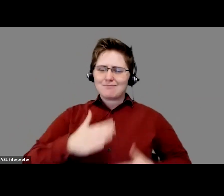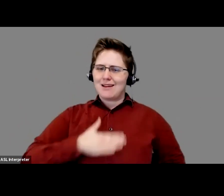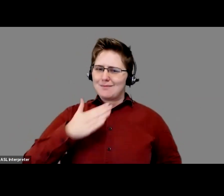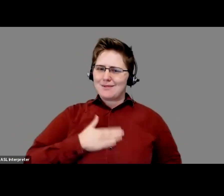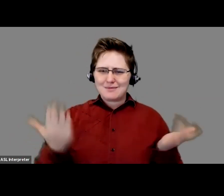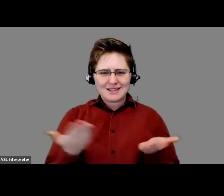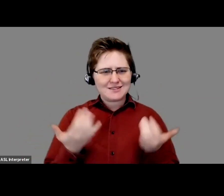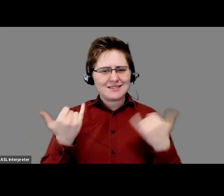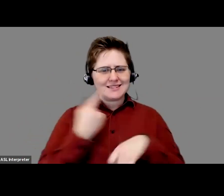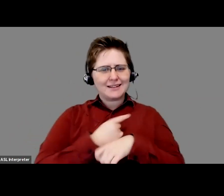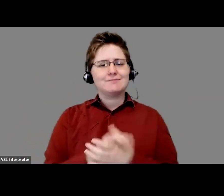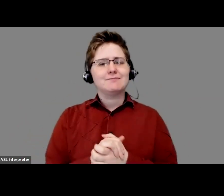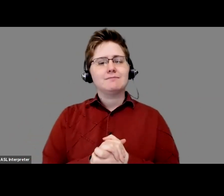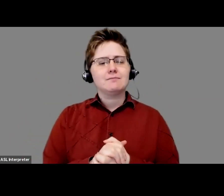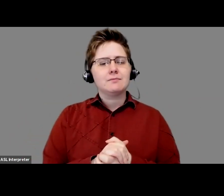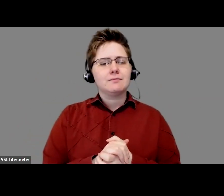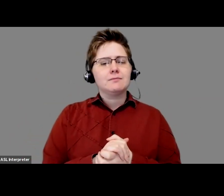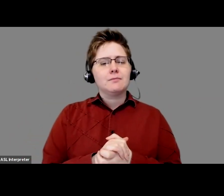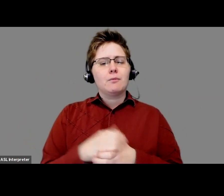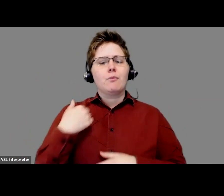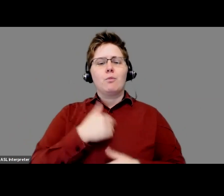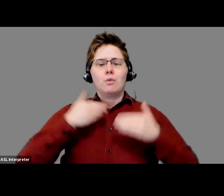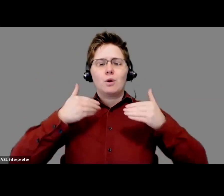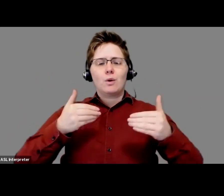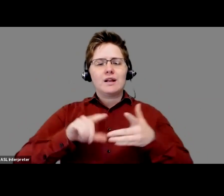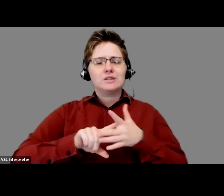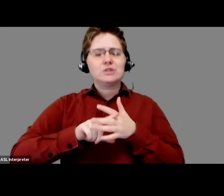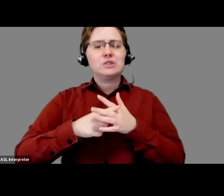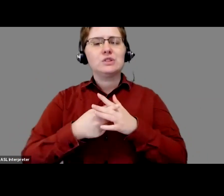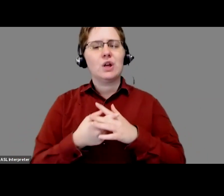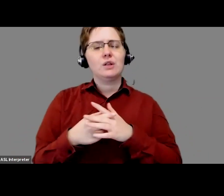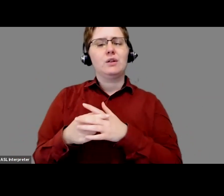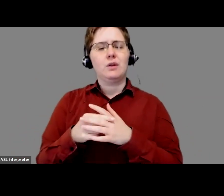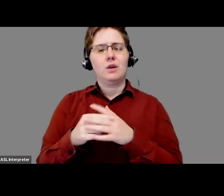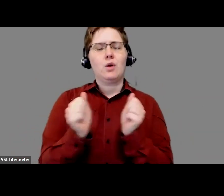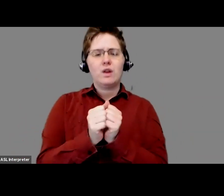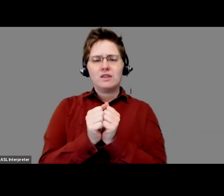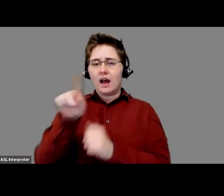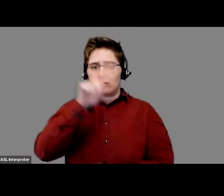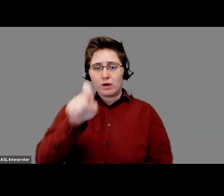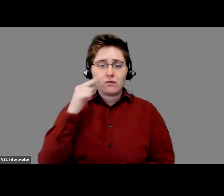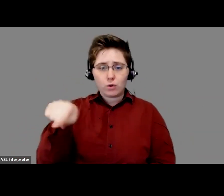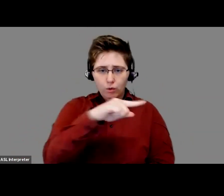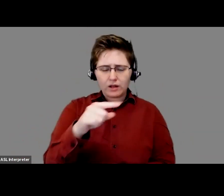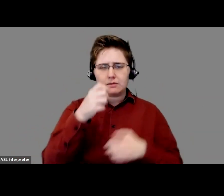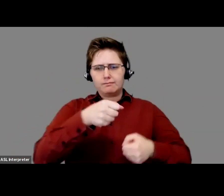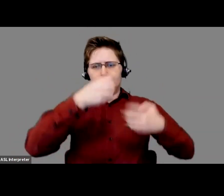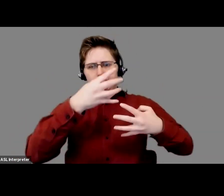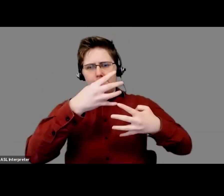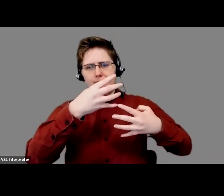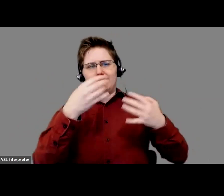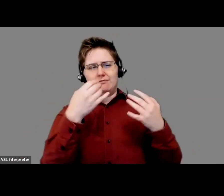here. We're going to go ahead and start off with a poll question. I believe Lisa's going to pull up a poll question for